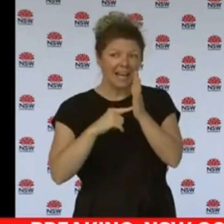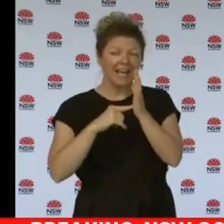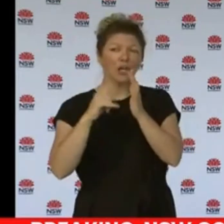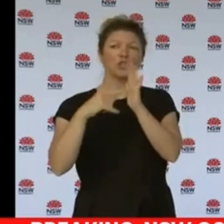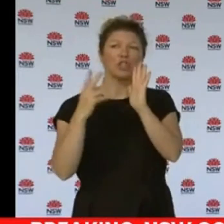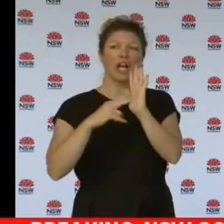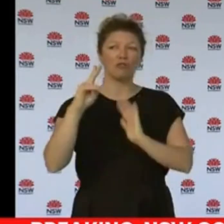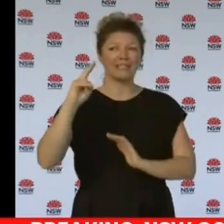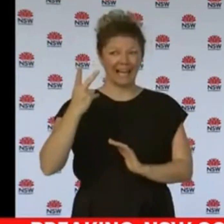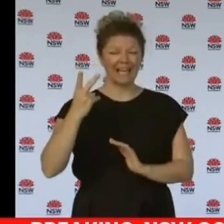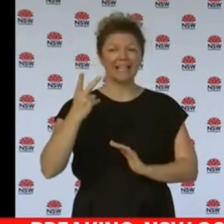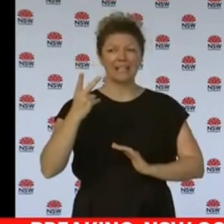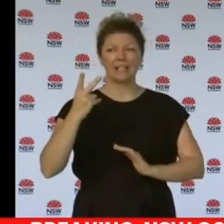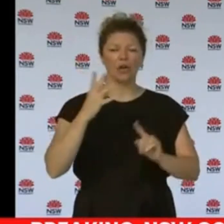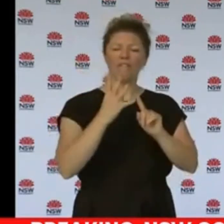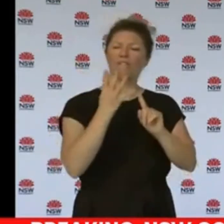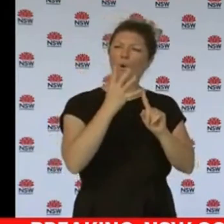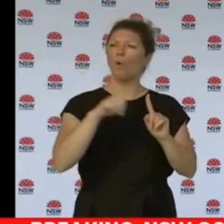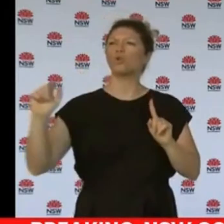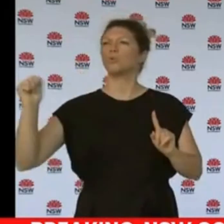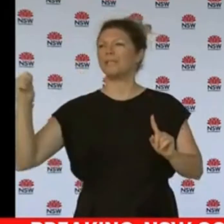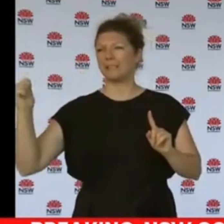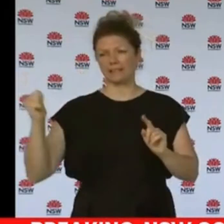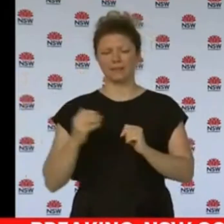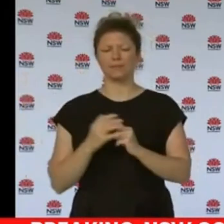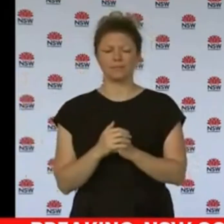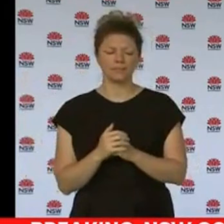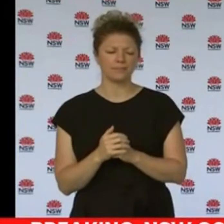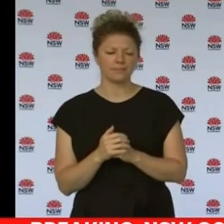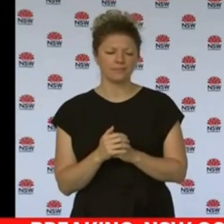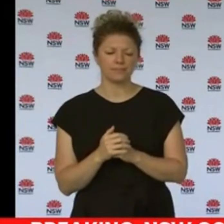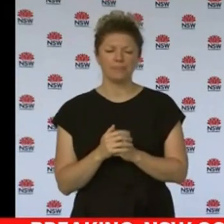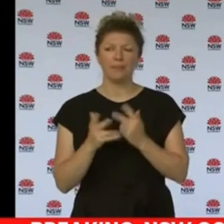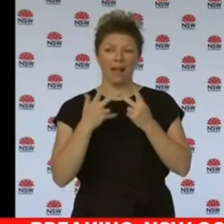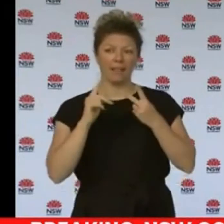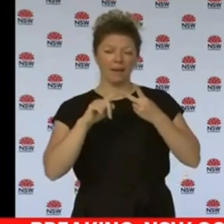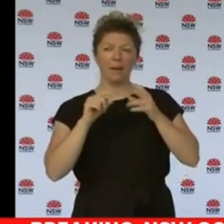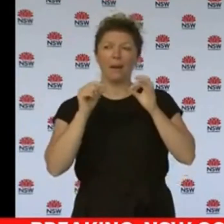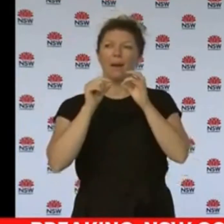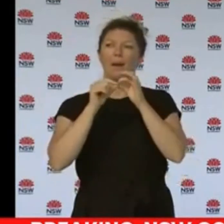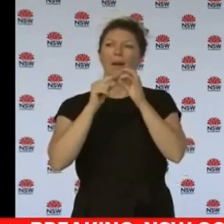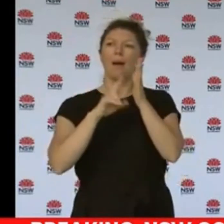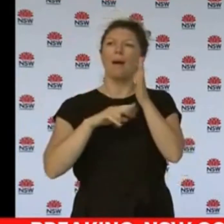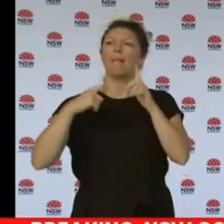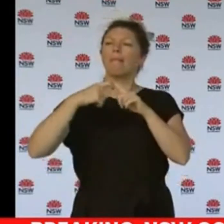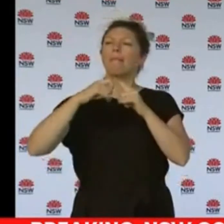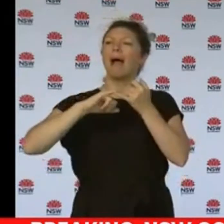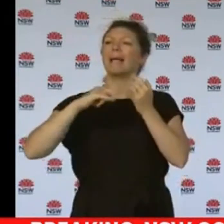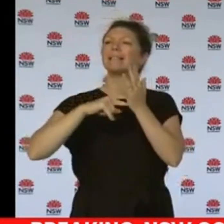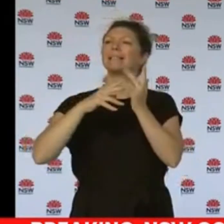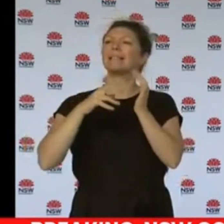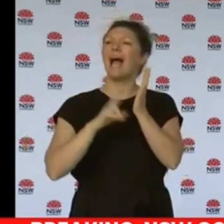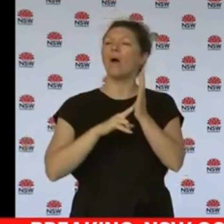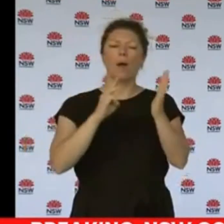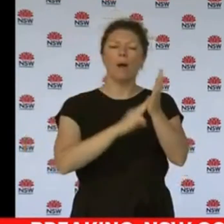Saturday, the 2nd of January, from 4:45pm to 6:15pm. Bankstown, Maya Bankstown